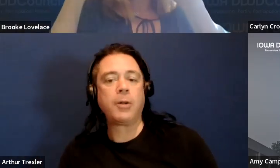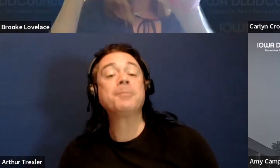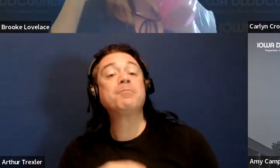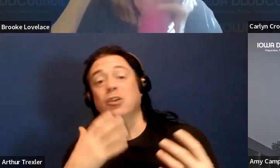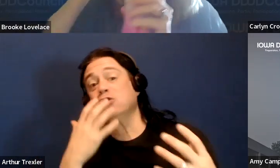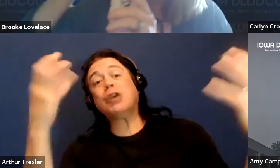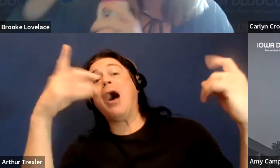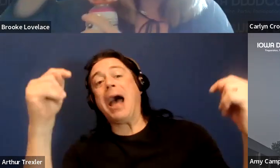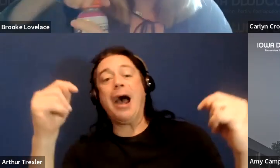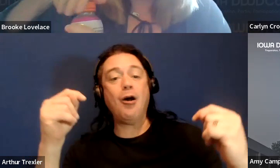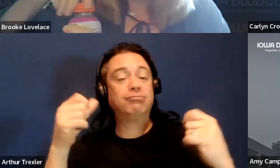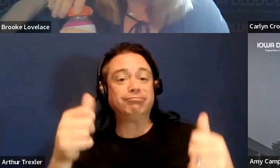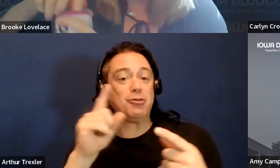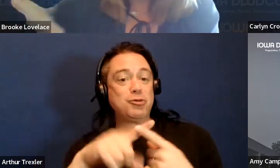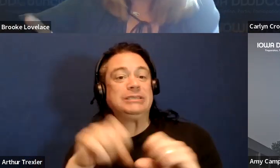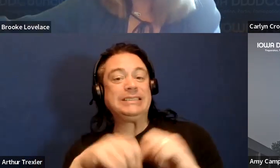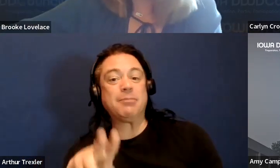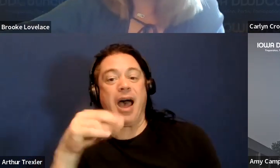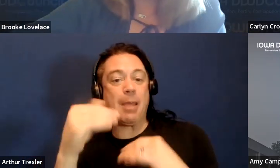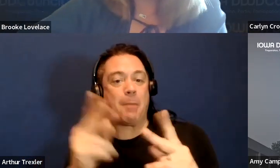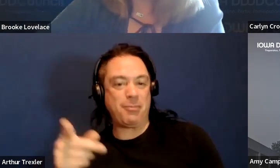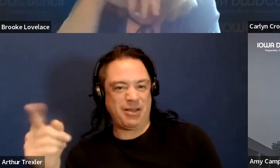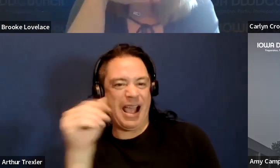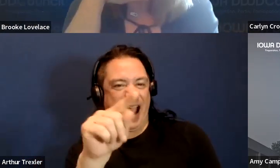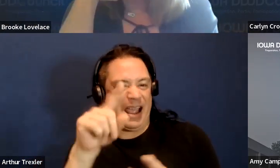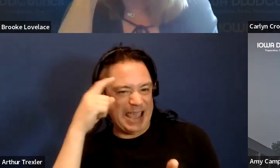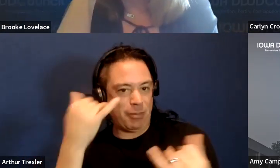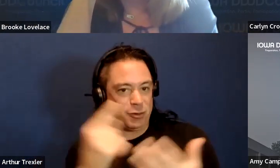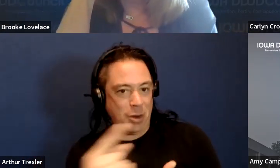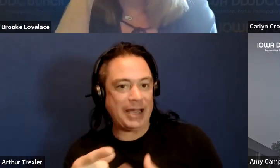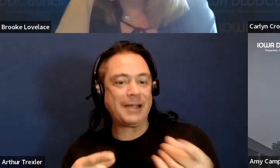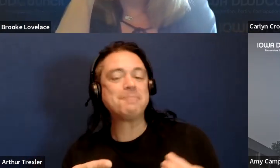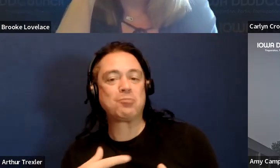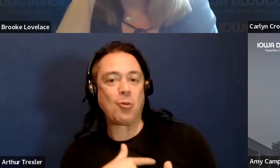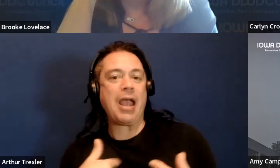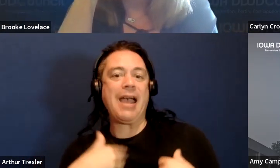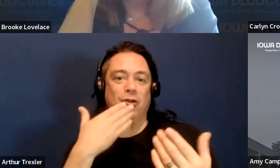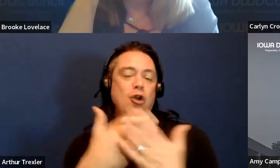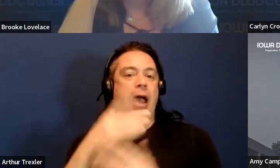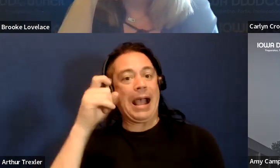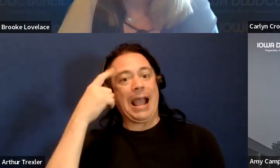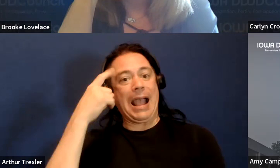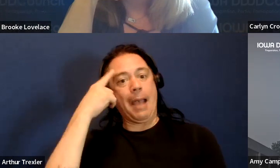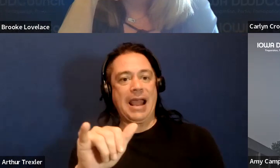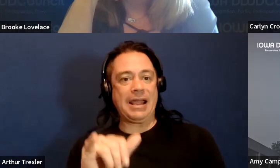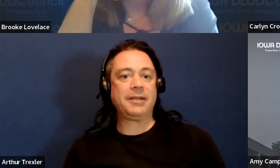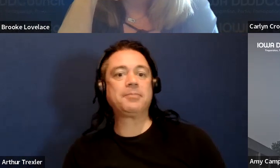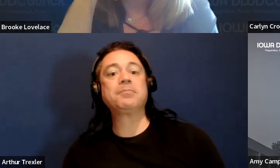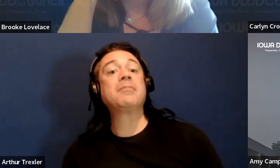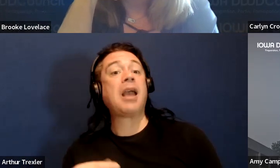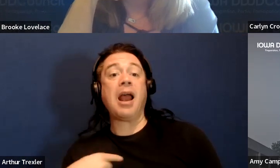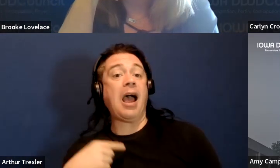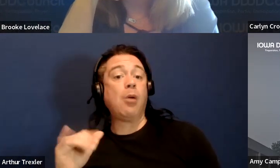shout out to the Systems Unlimited people who were at the Capitol this week. They had a good Capitol day. And I will